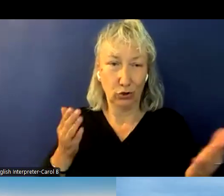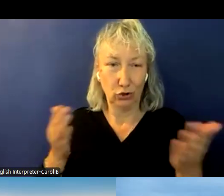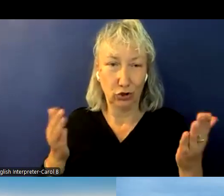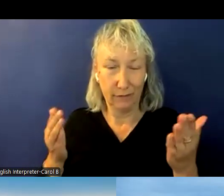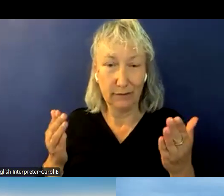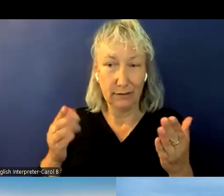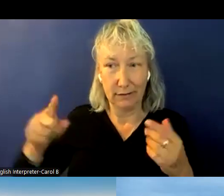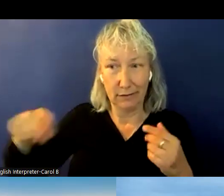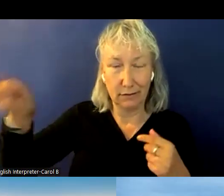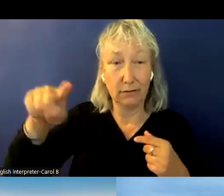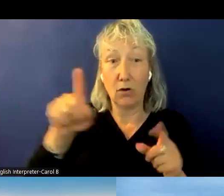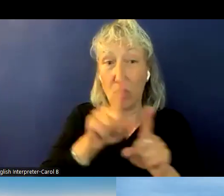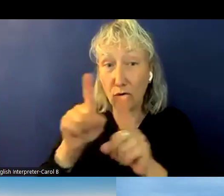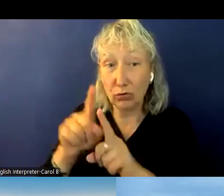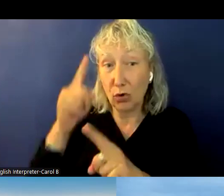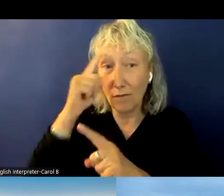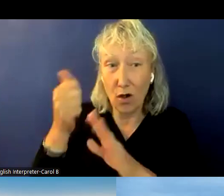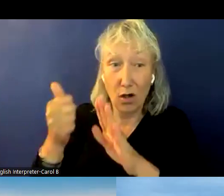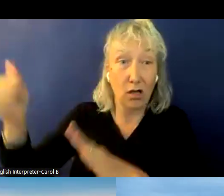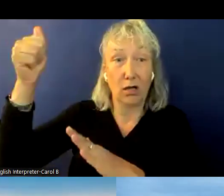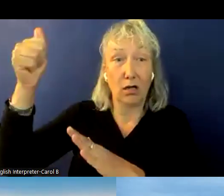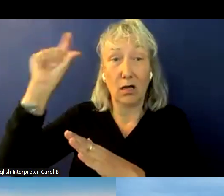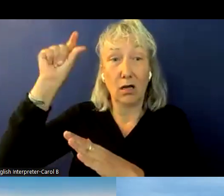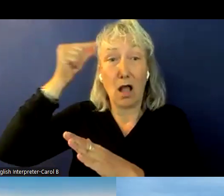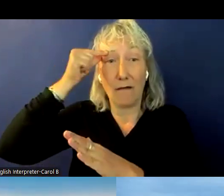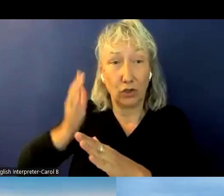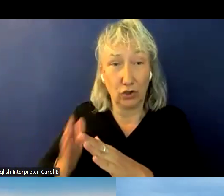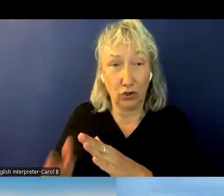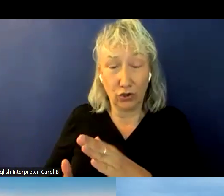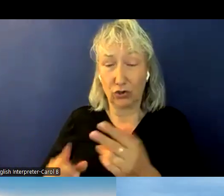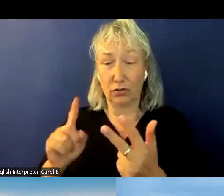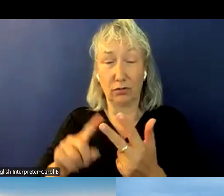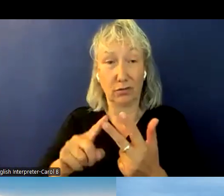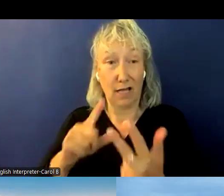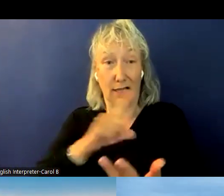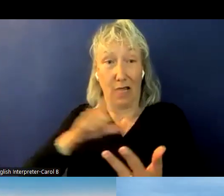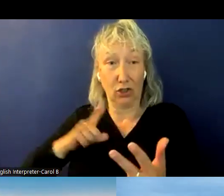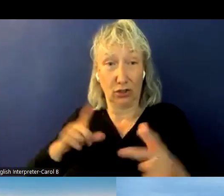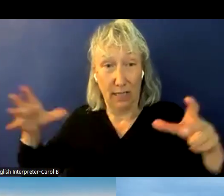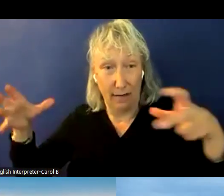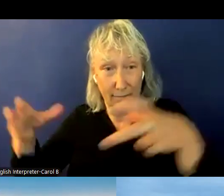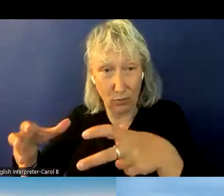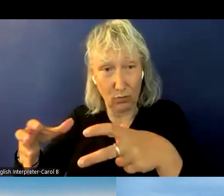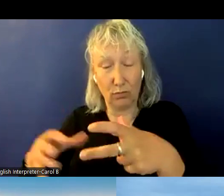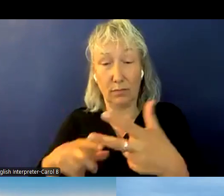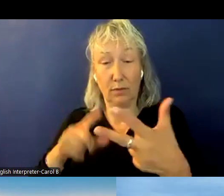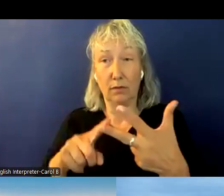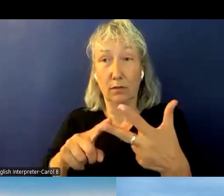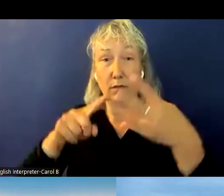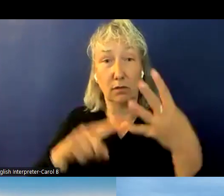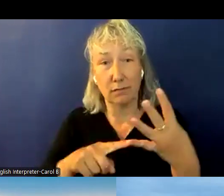the governor, the Legislative Assembly, and